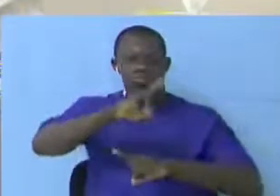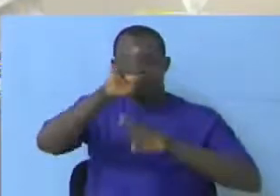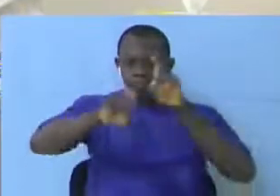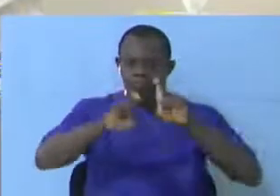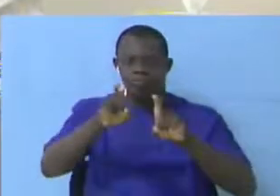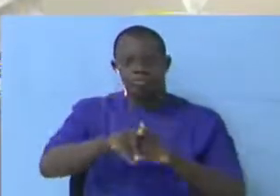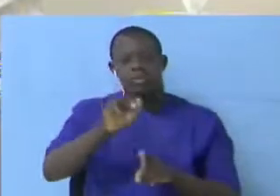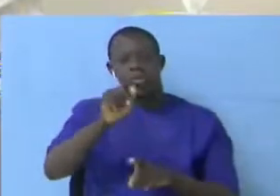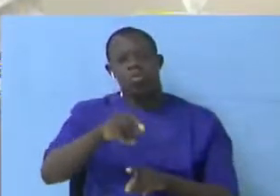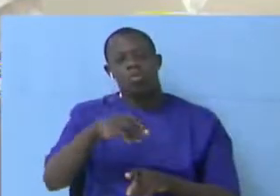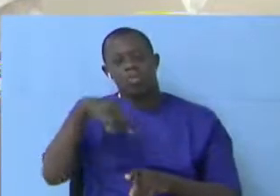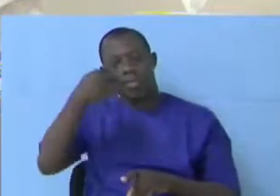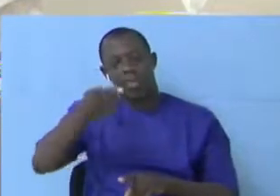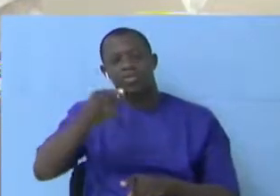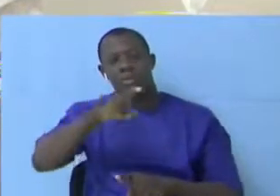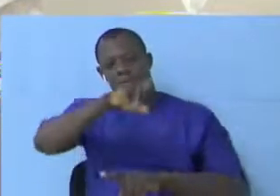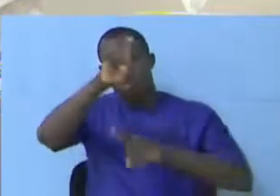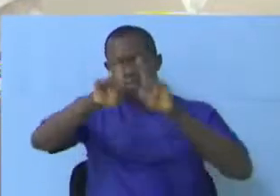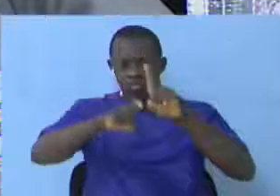question is,